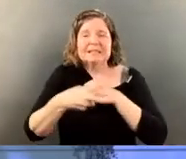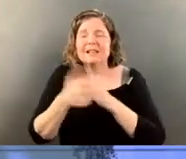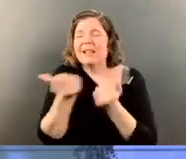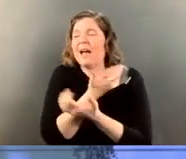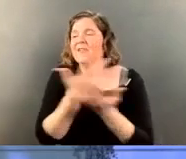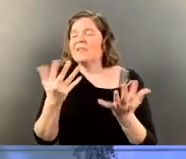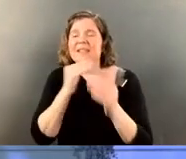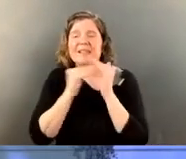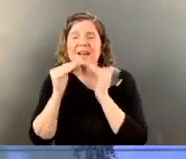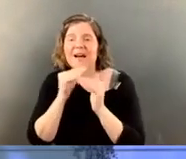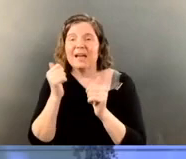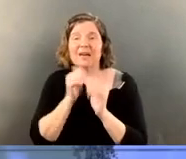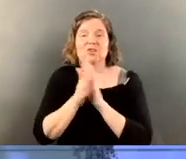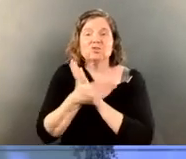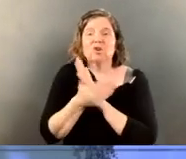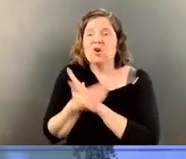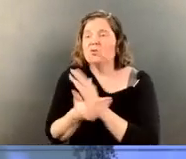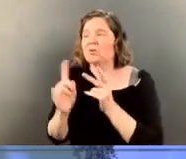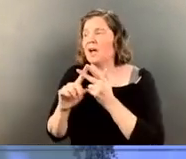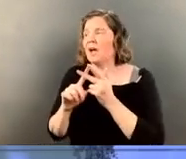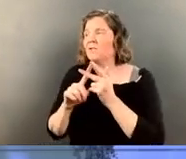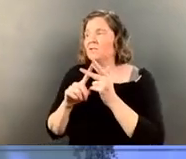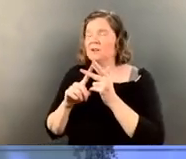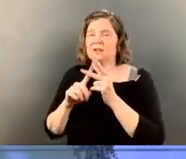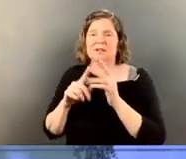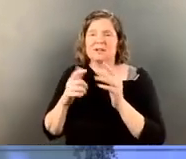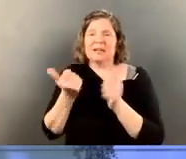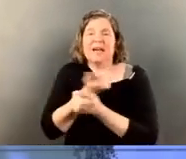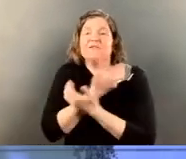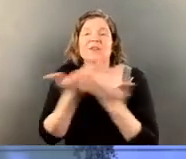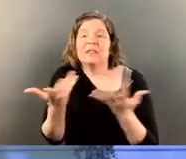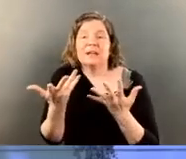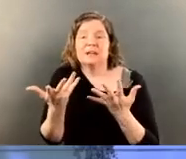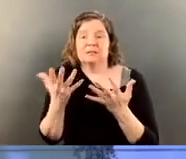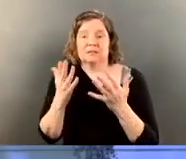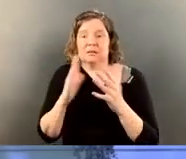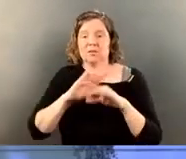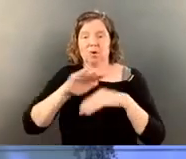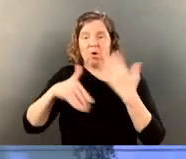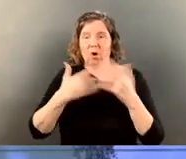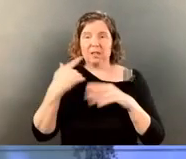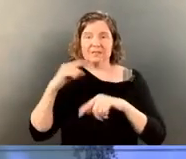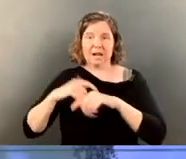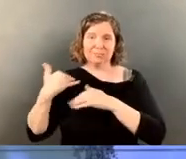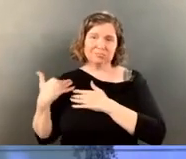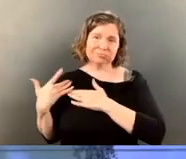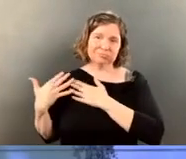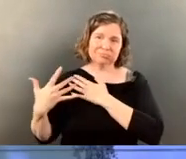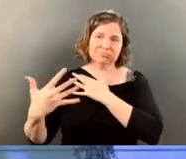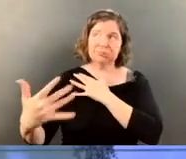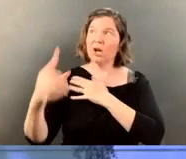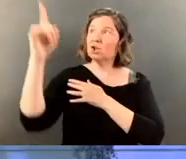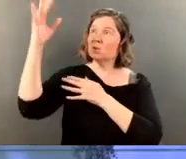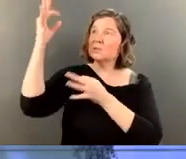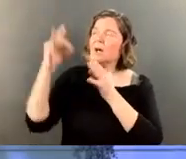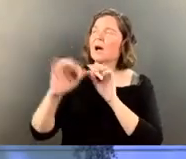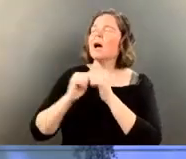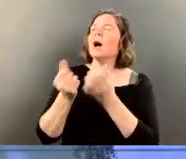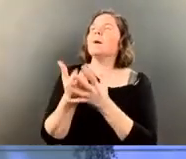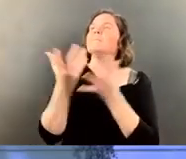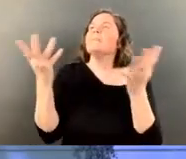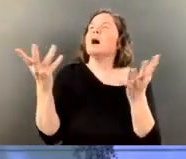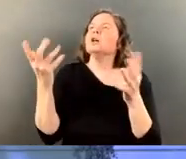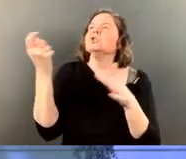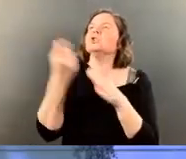single person, every adultery, every betrayal, everything across all of time. And God, you decide how much